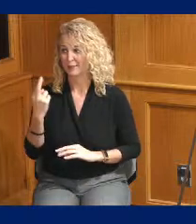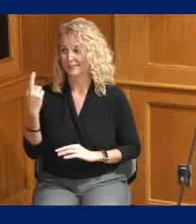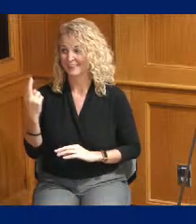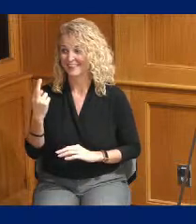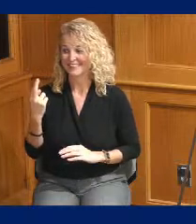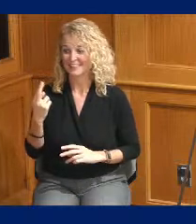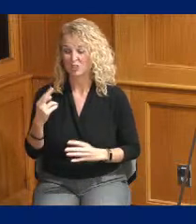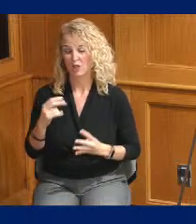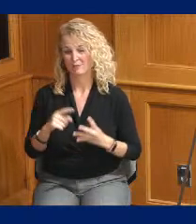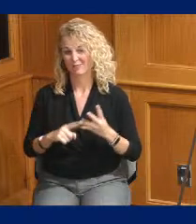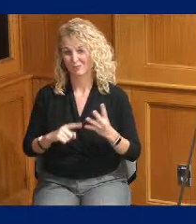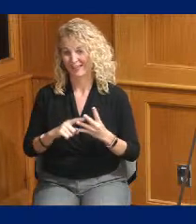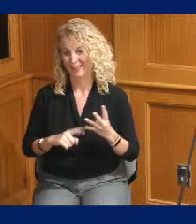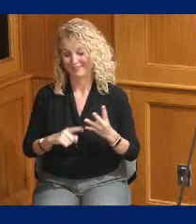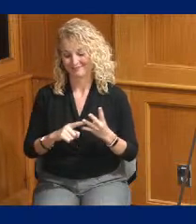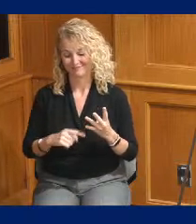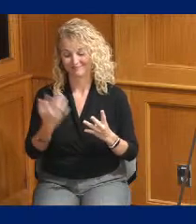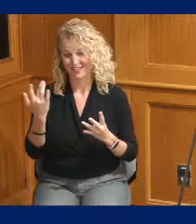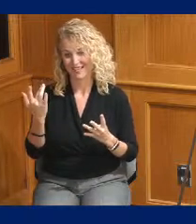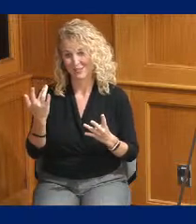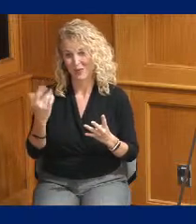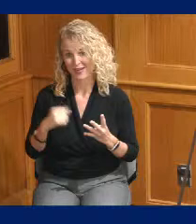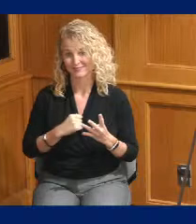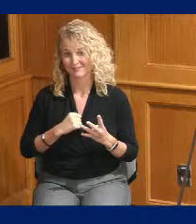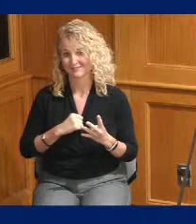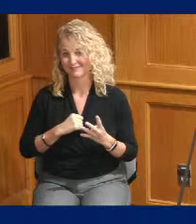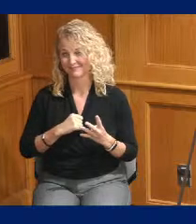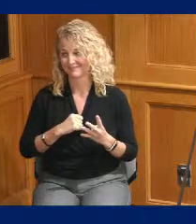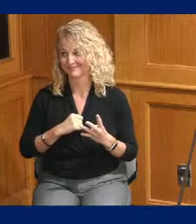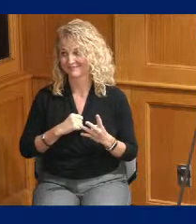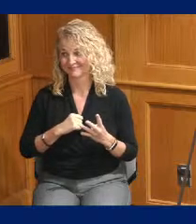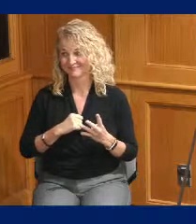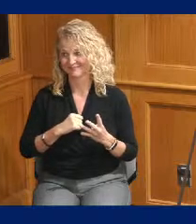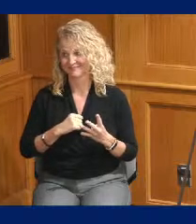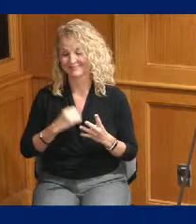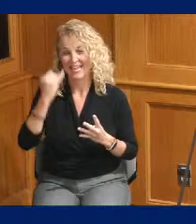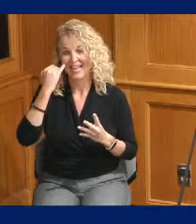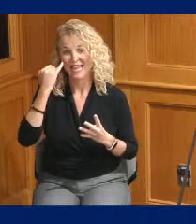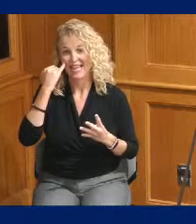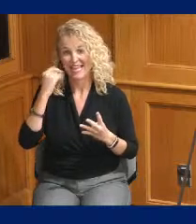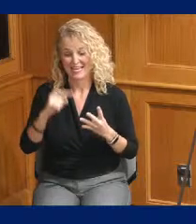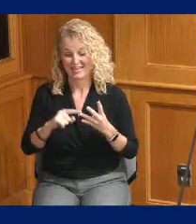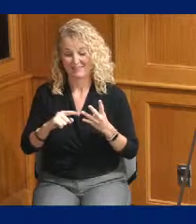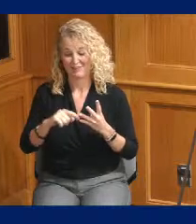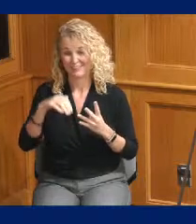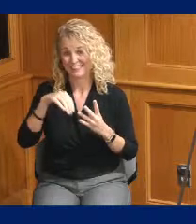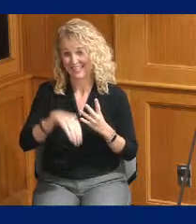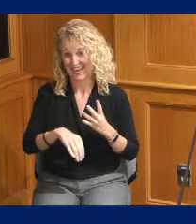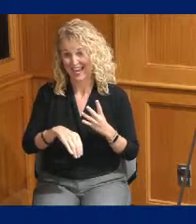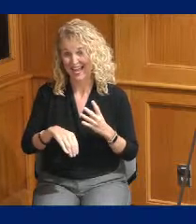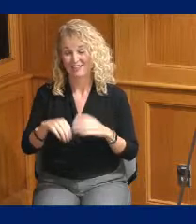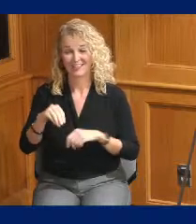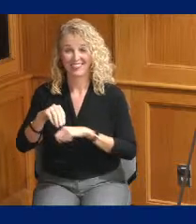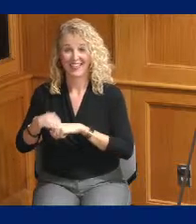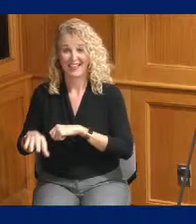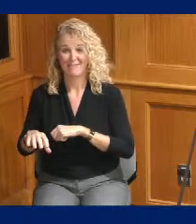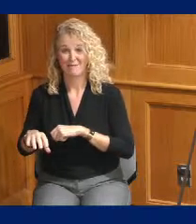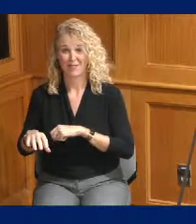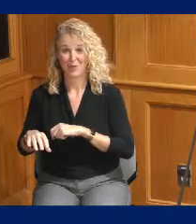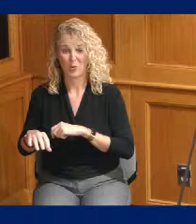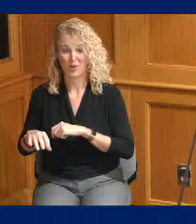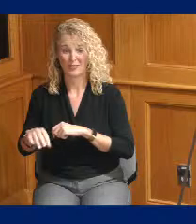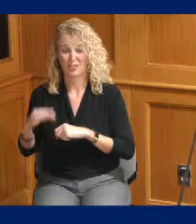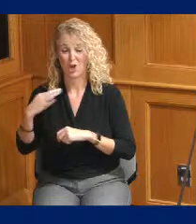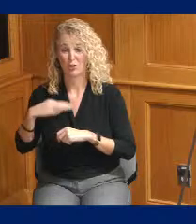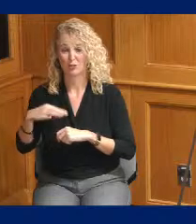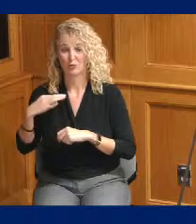the liquidity as well as the debt service coverage. If those levels deteriorate, there's always the risk of a downgrade to